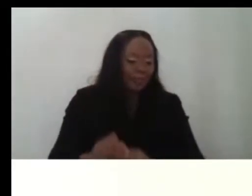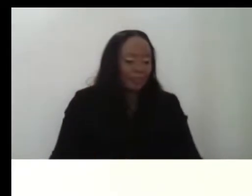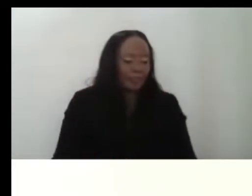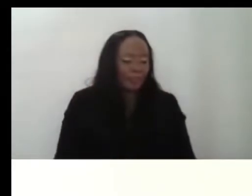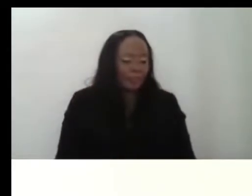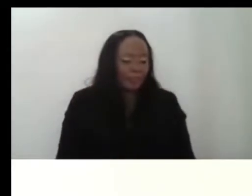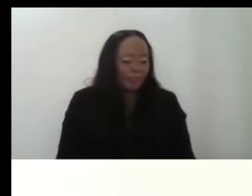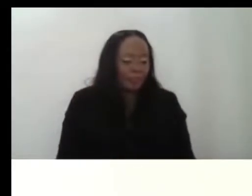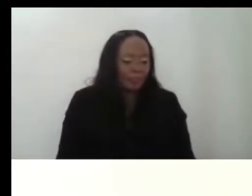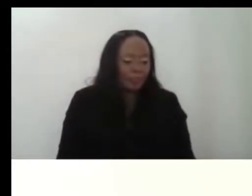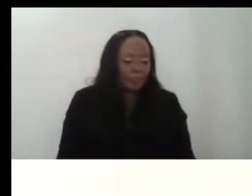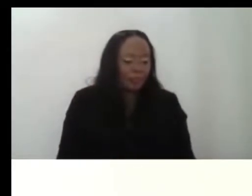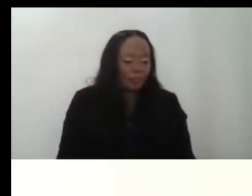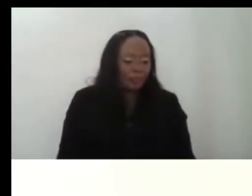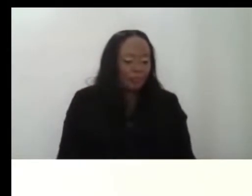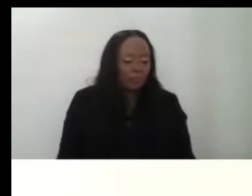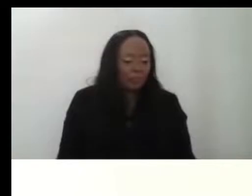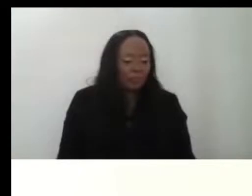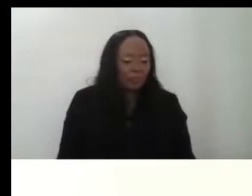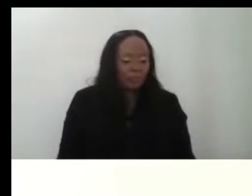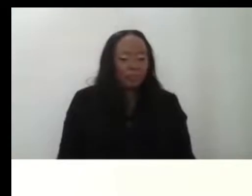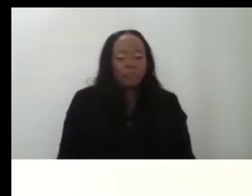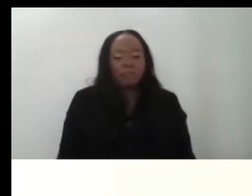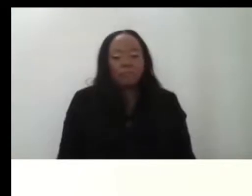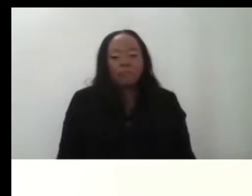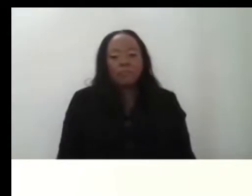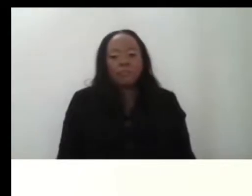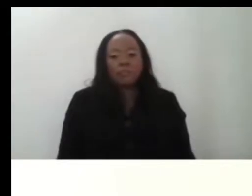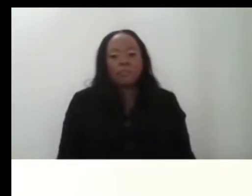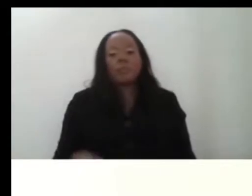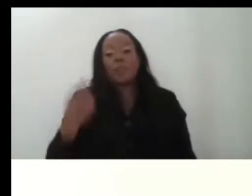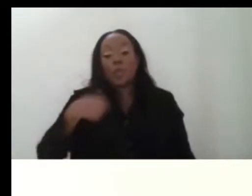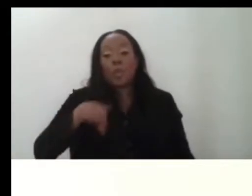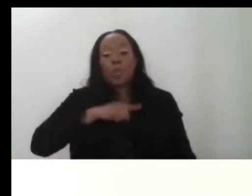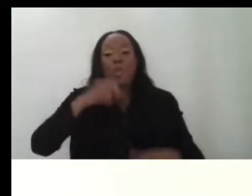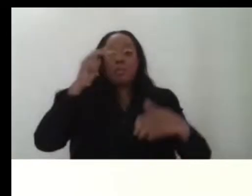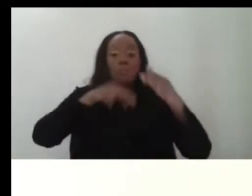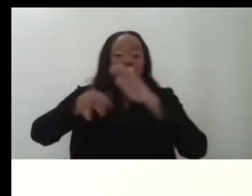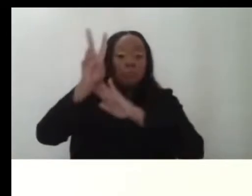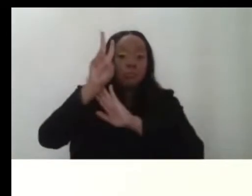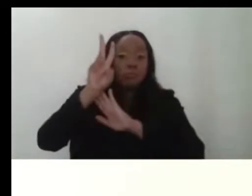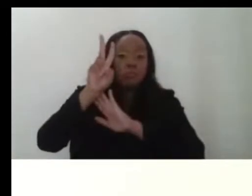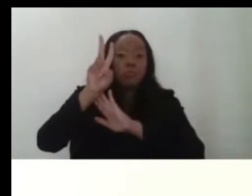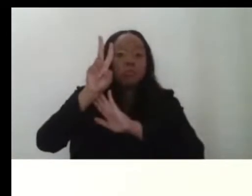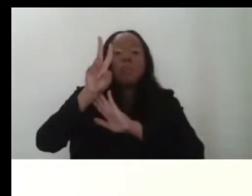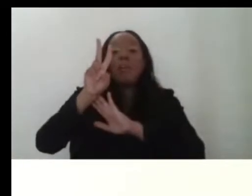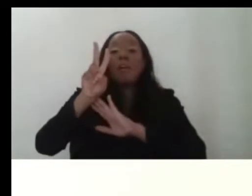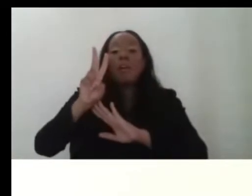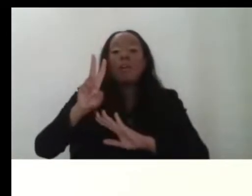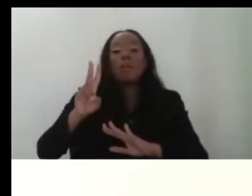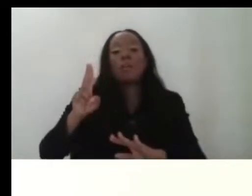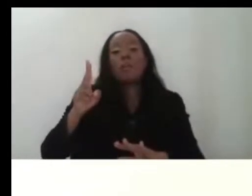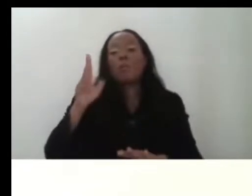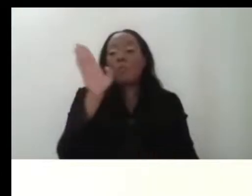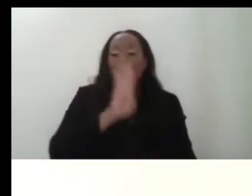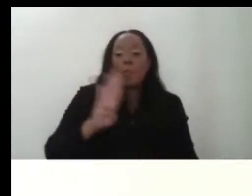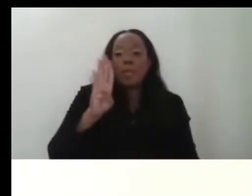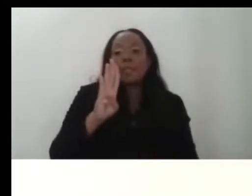And so for 2025, the BMS predicting within this main development area from the west coast of Africa, including the Barbados, Eastern Caribbean,